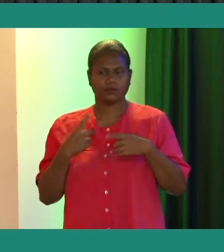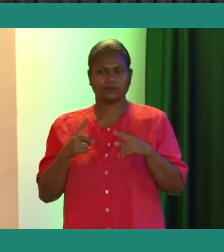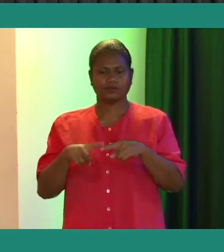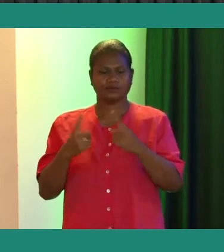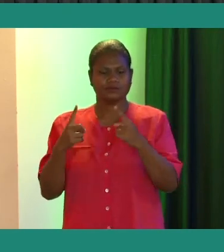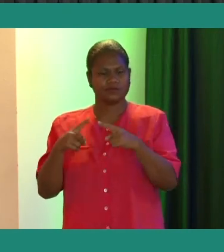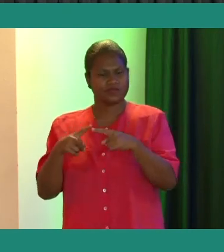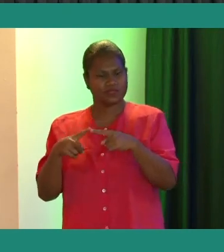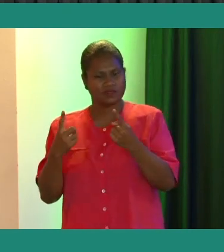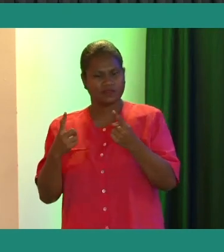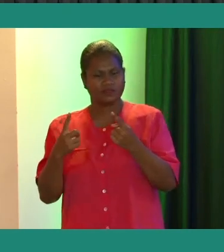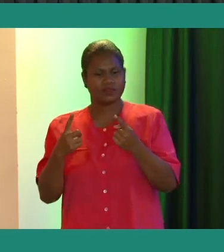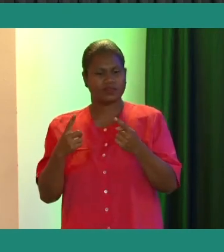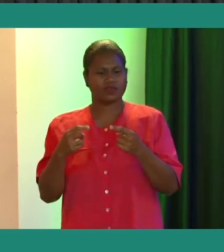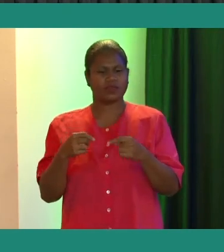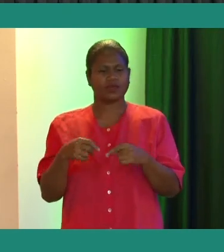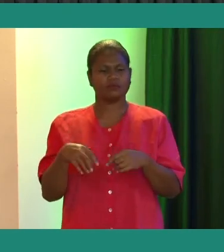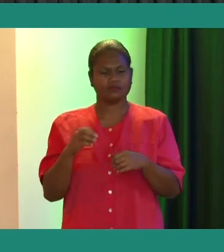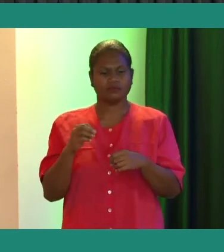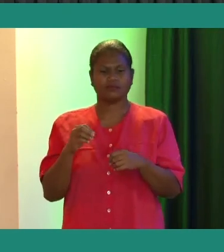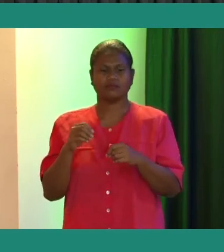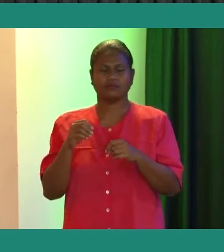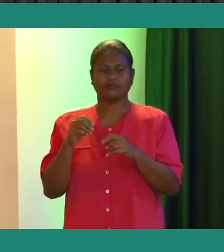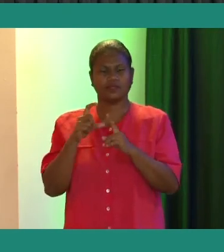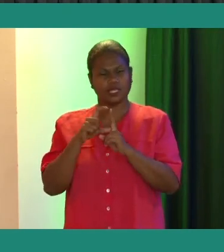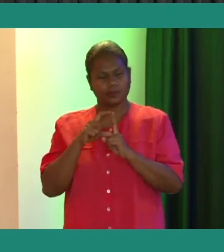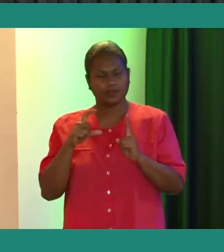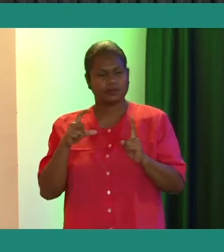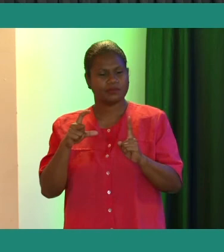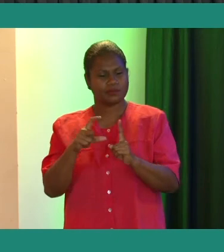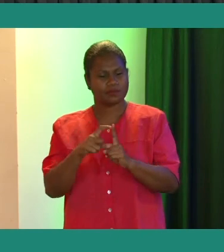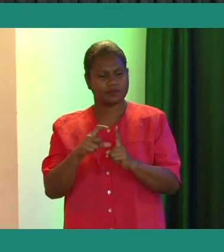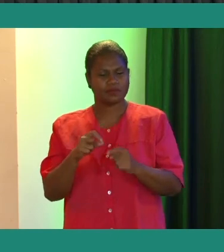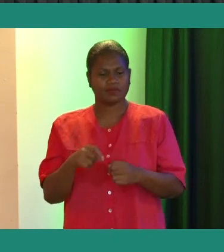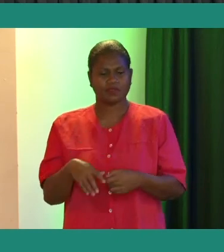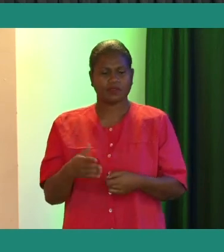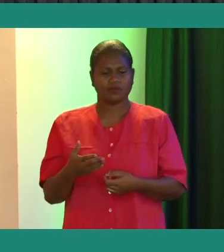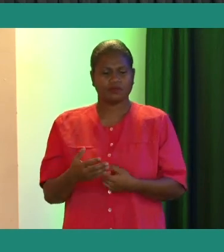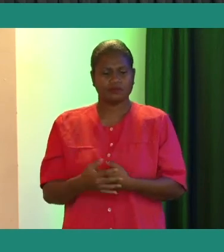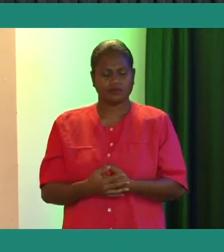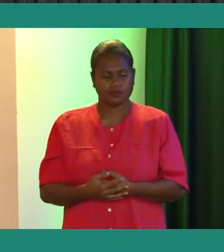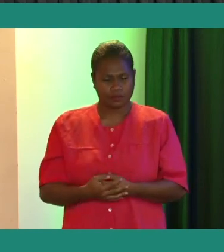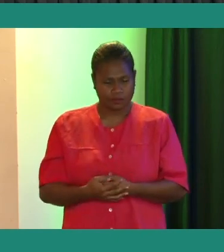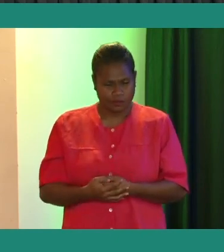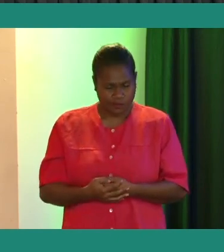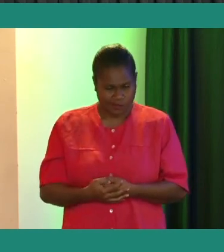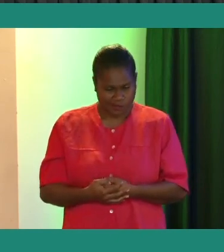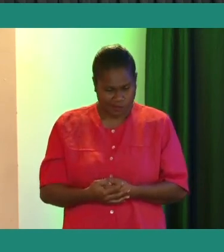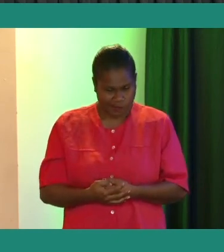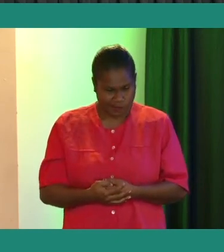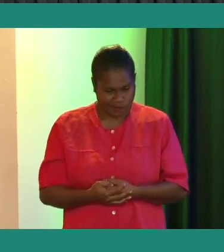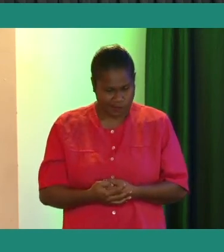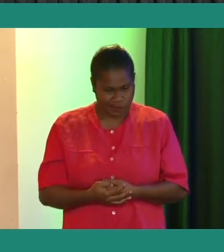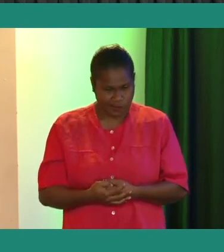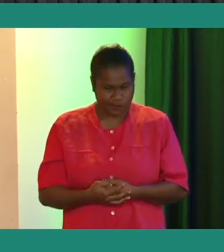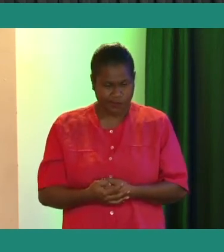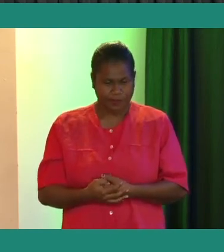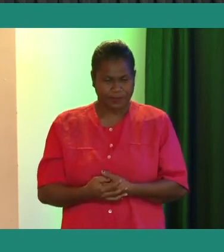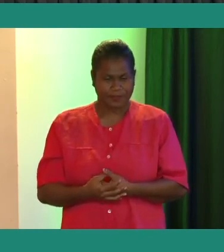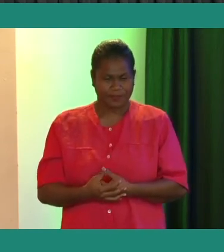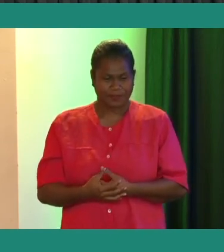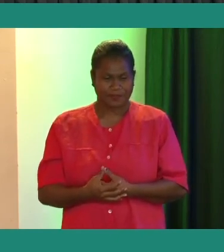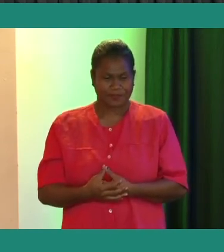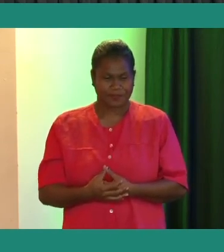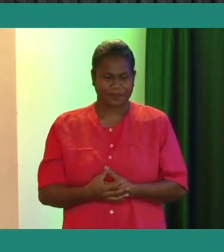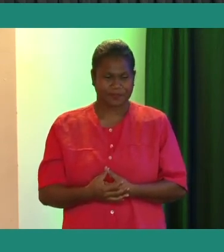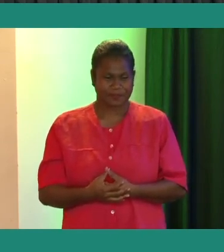and there's a consensus of adopting or implementing those solutions with the kind of